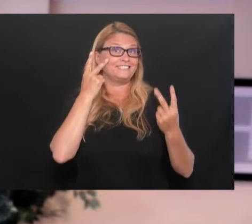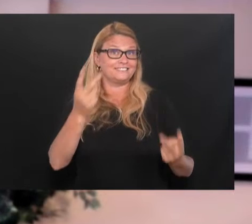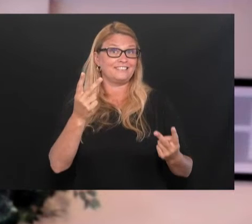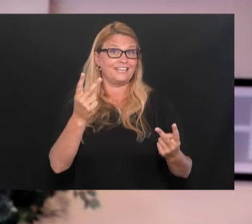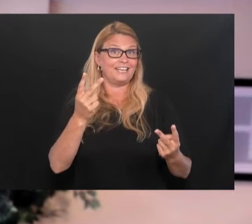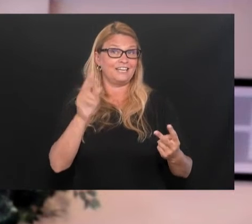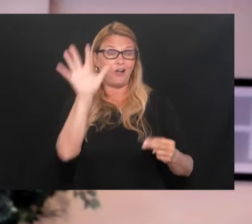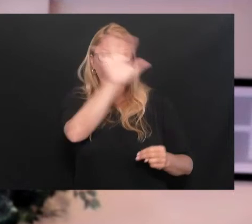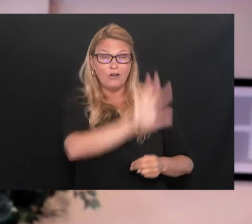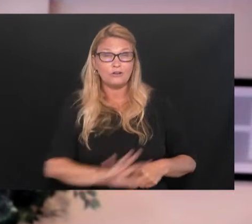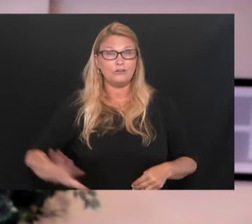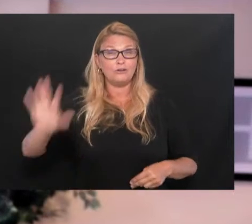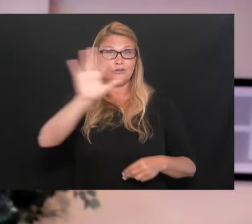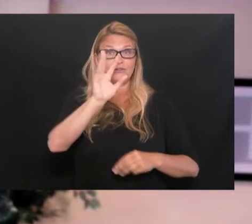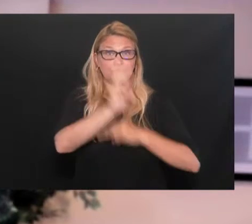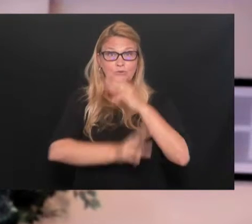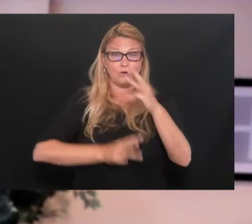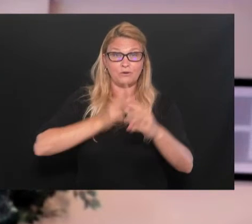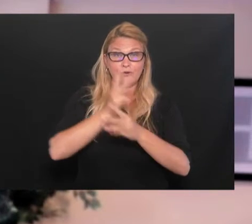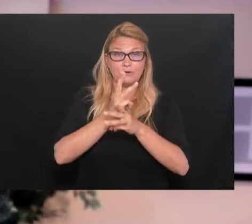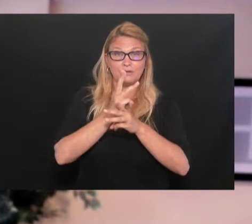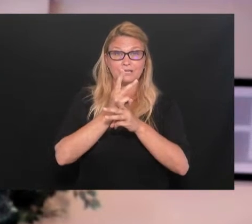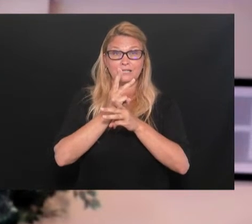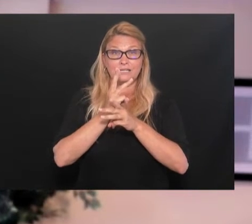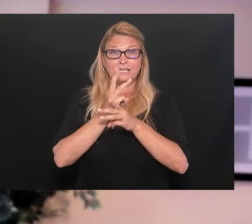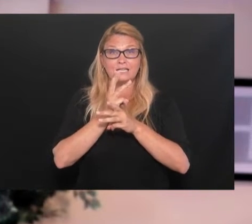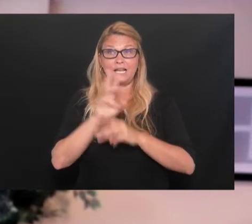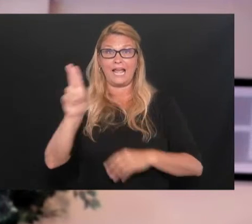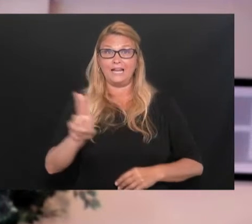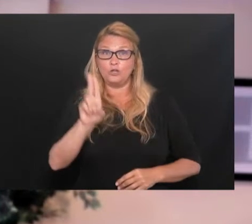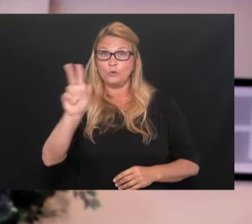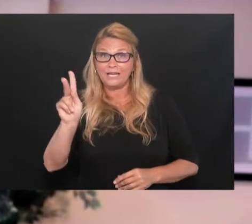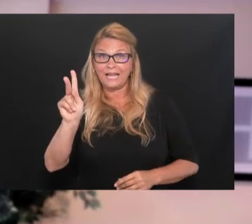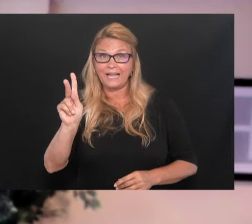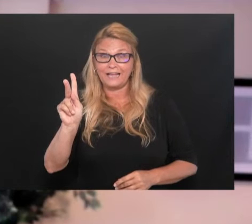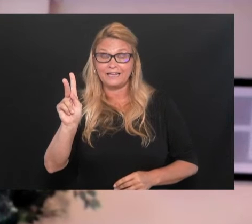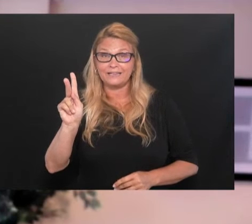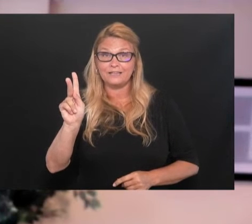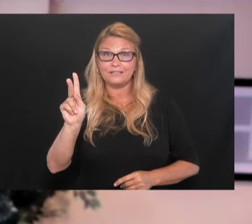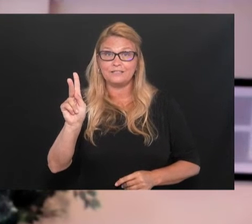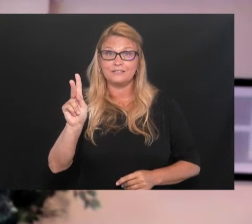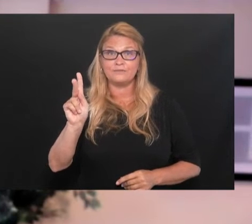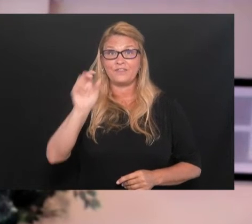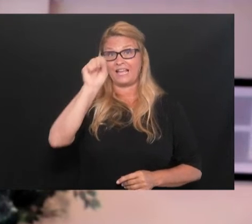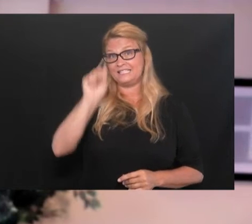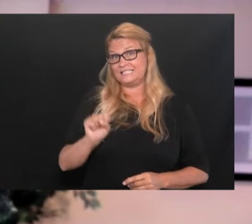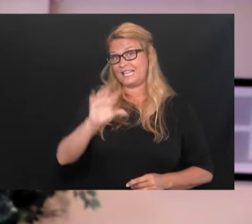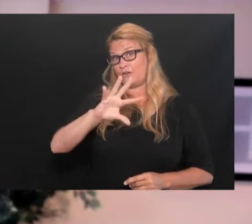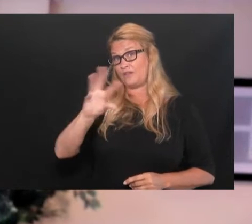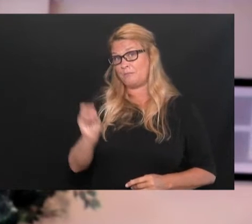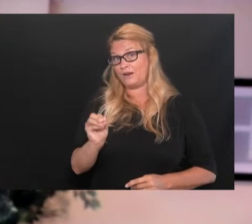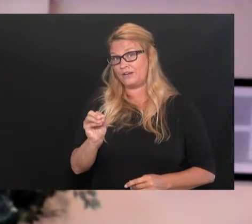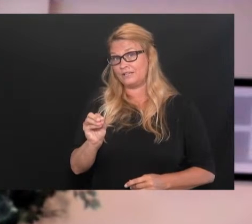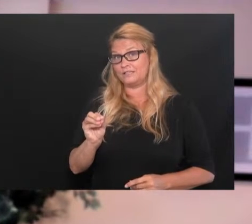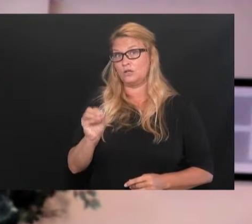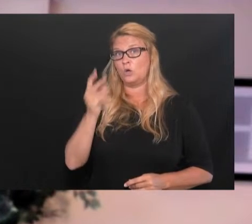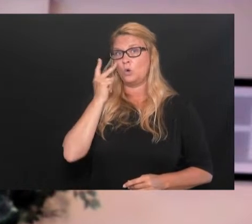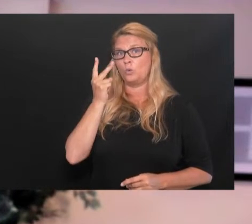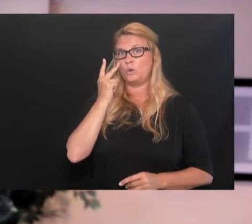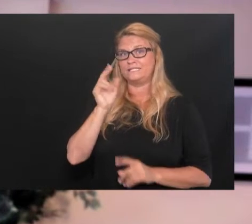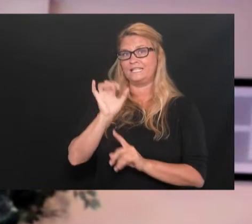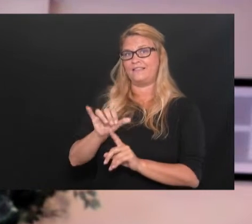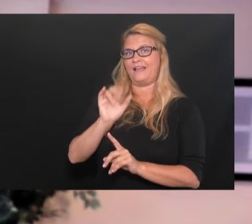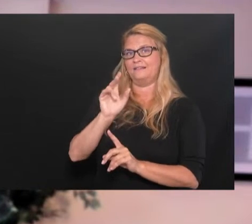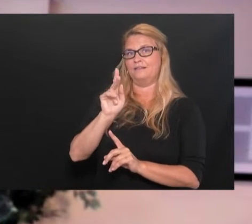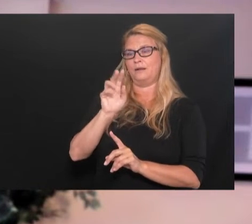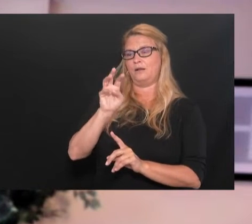across the world and in the United Kingdom, and in South America, we're seeing the Brazilian, the P1